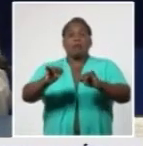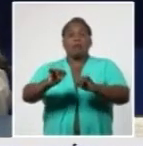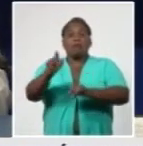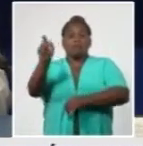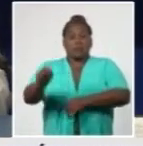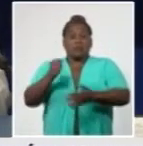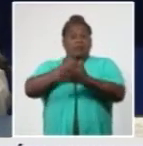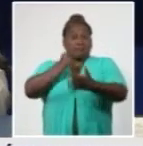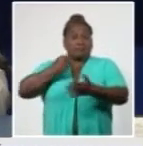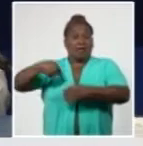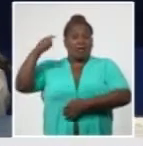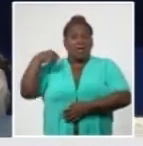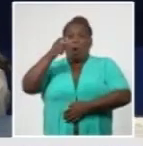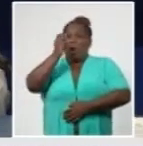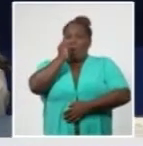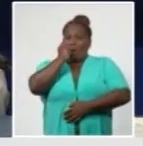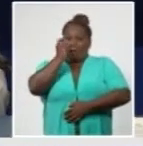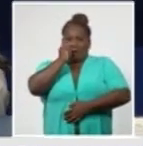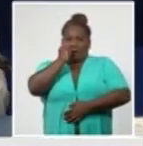7.07%.